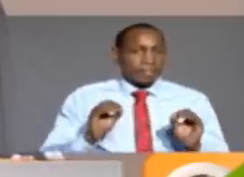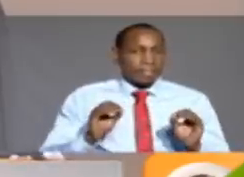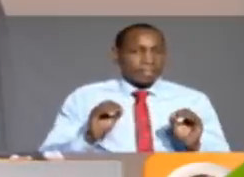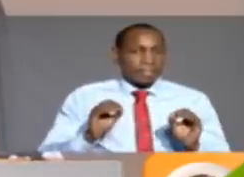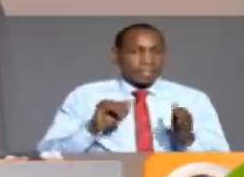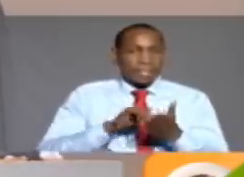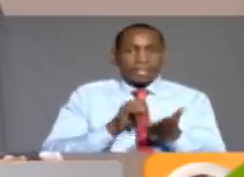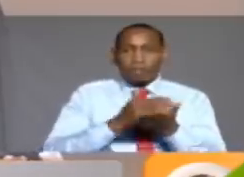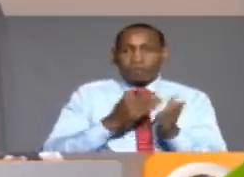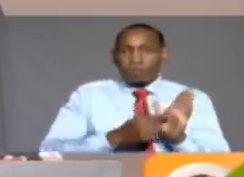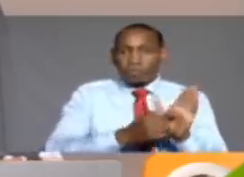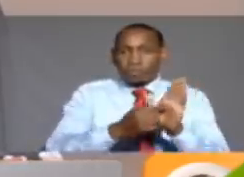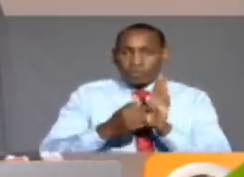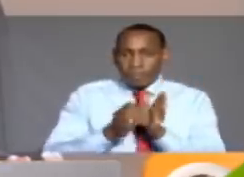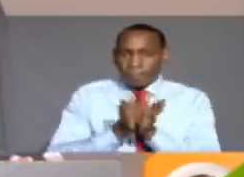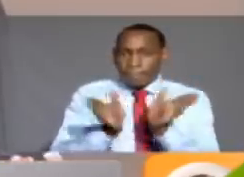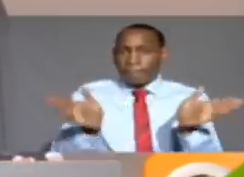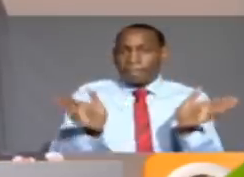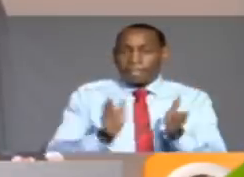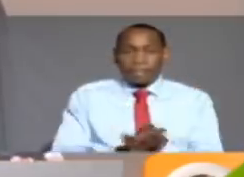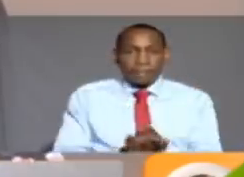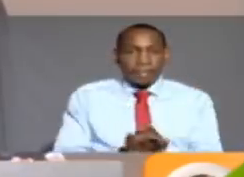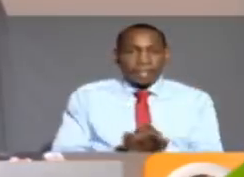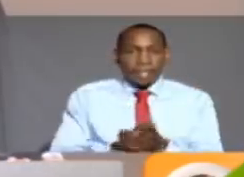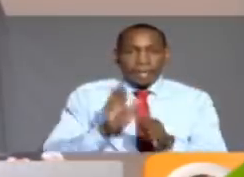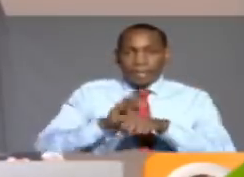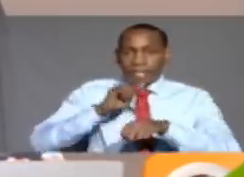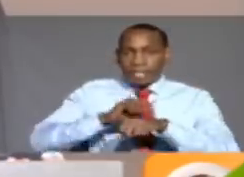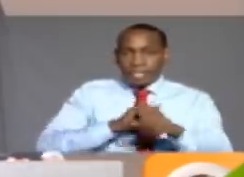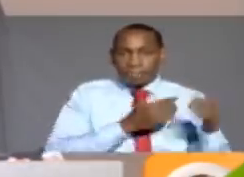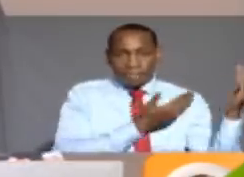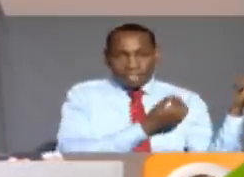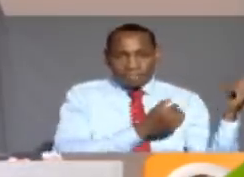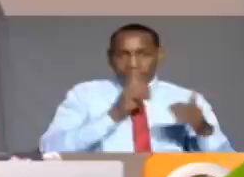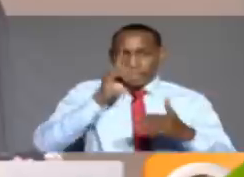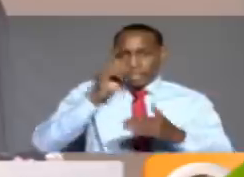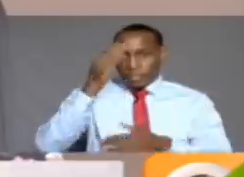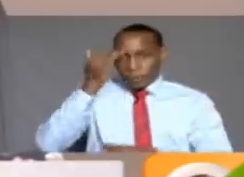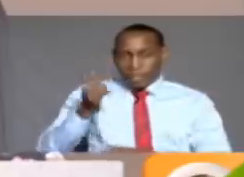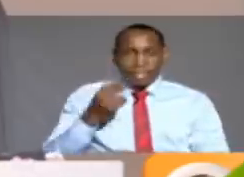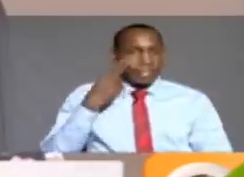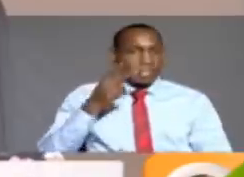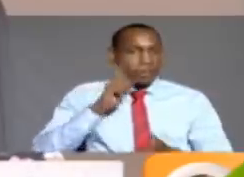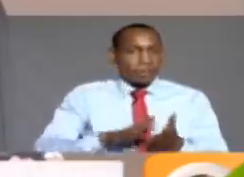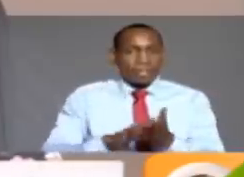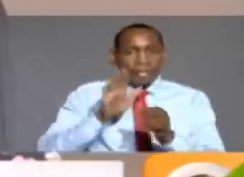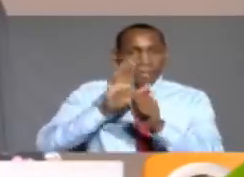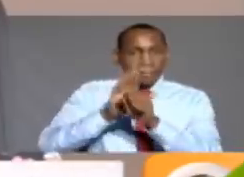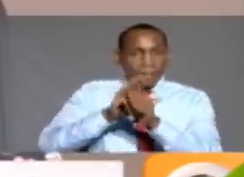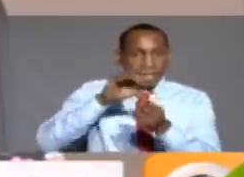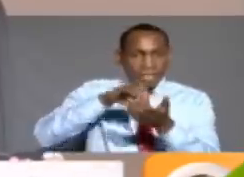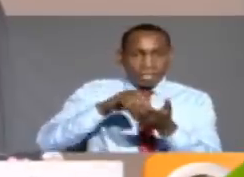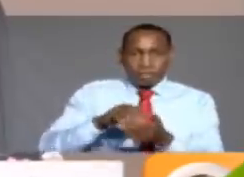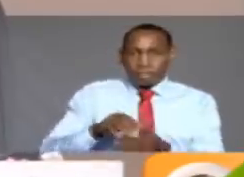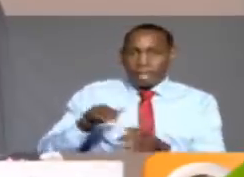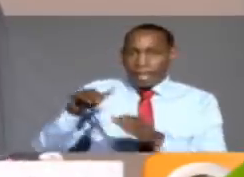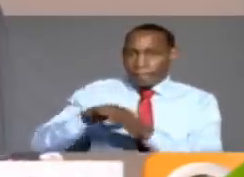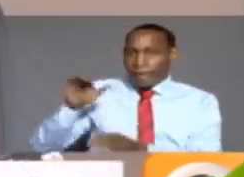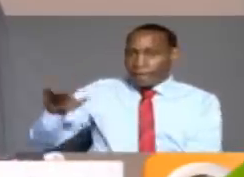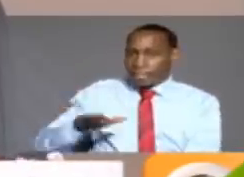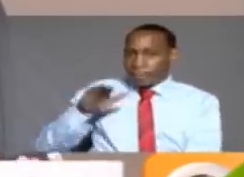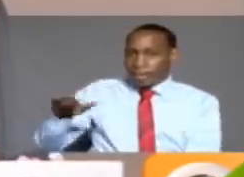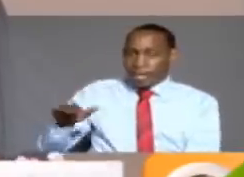that has been portrayed to the public. Most of the time it's unexpected, because you have seen that in most cases even members of